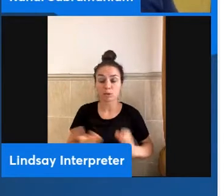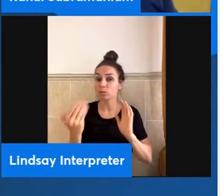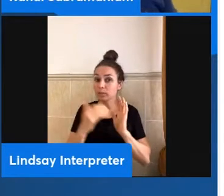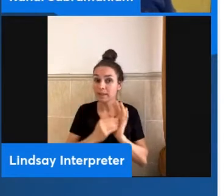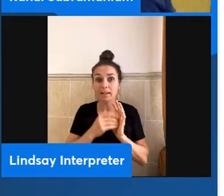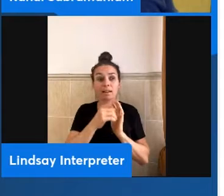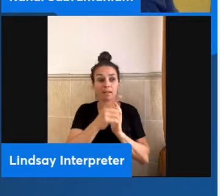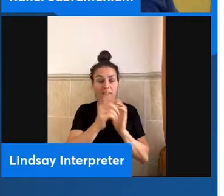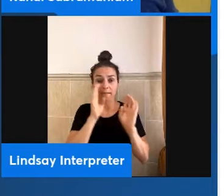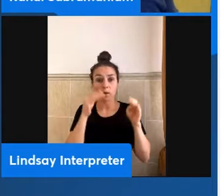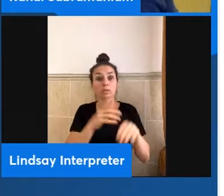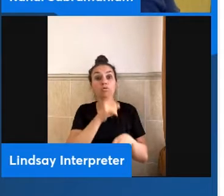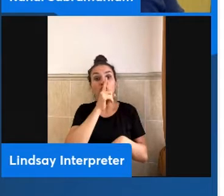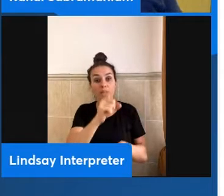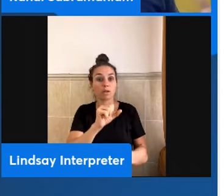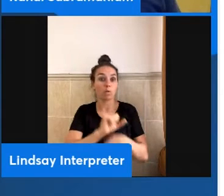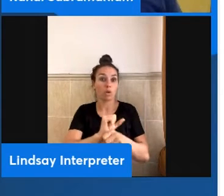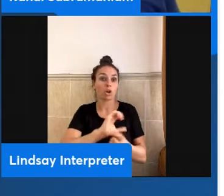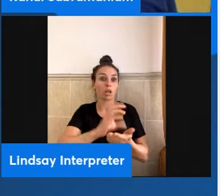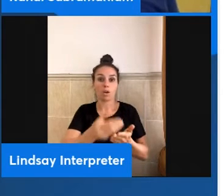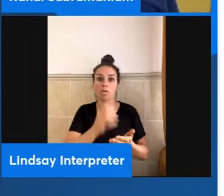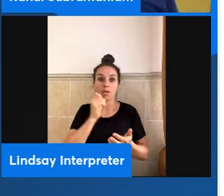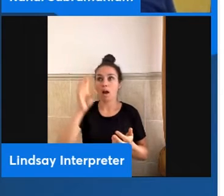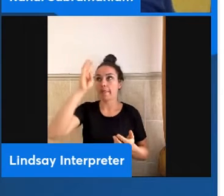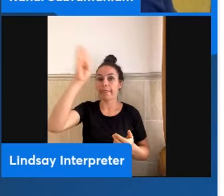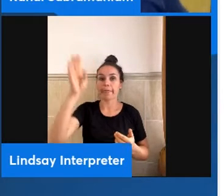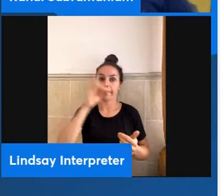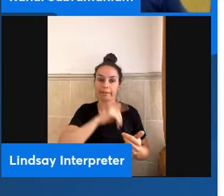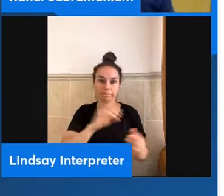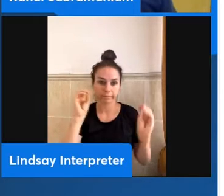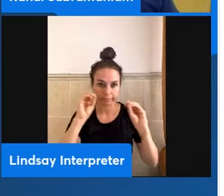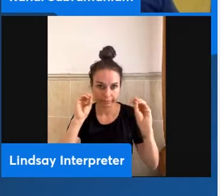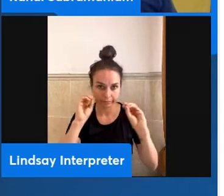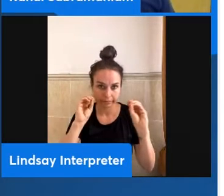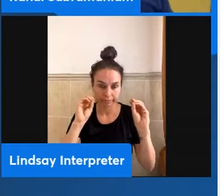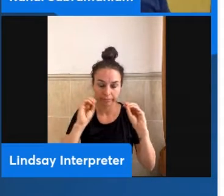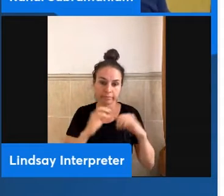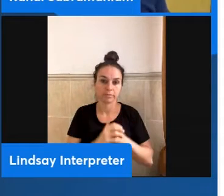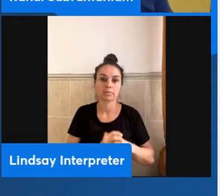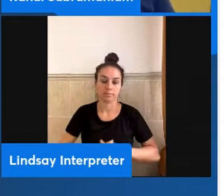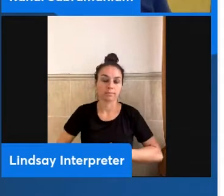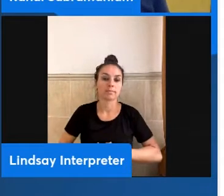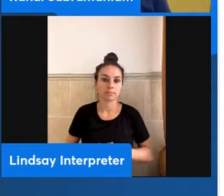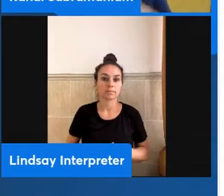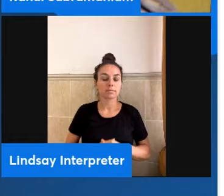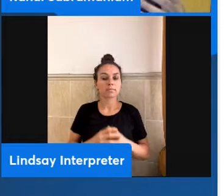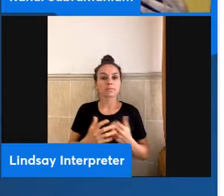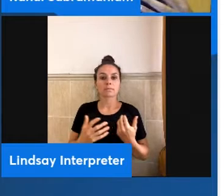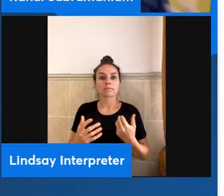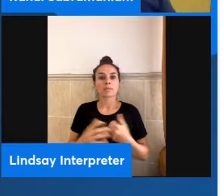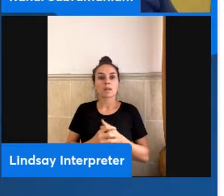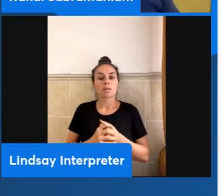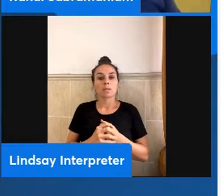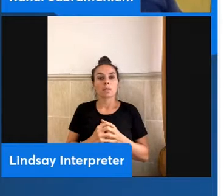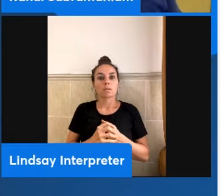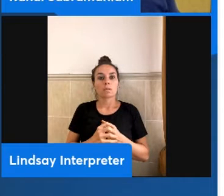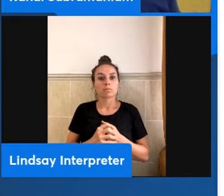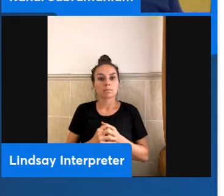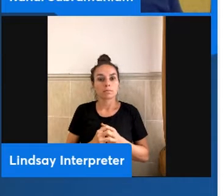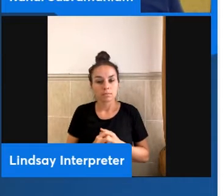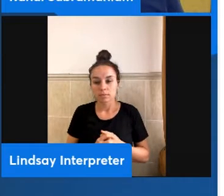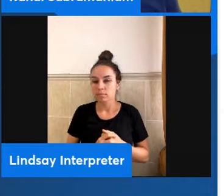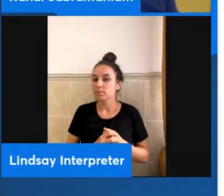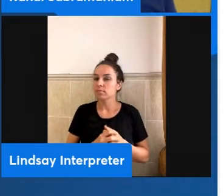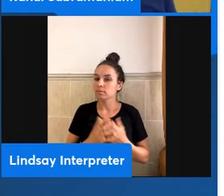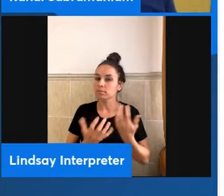on real world workloads and not hypothetical scenarios or made up benchmarks that you invariably see in a lot